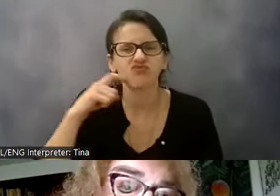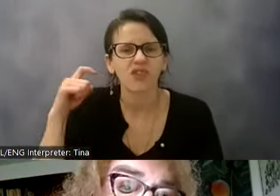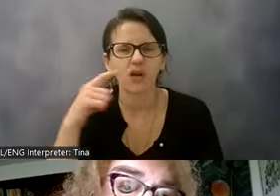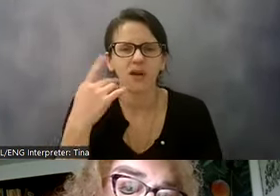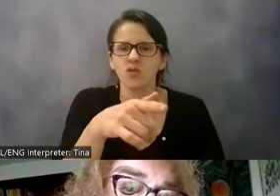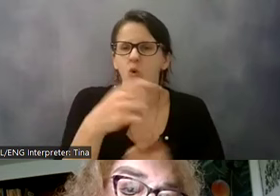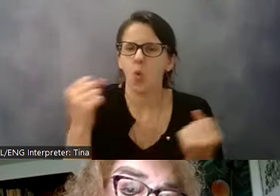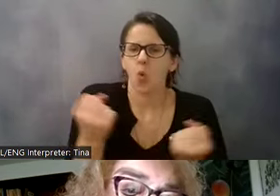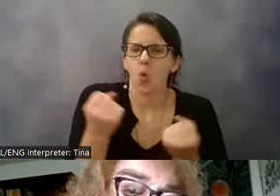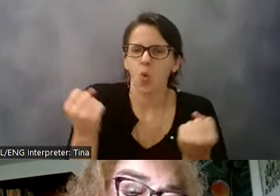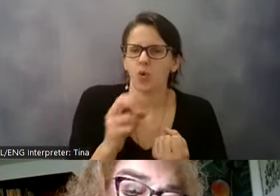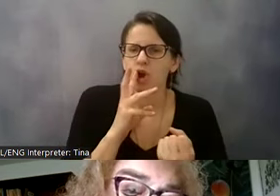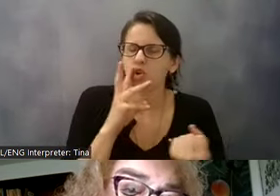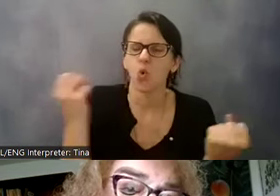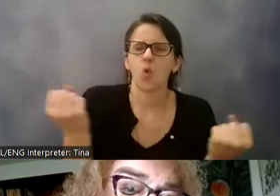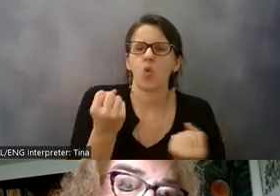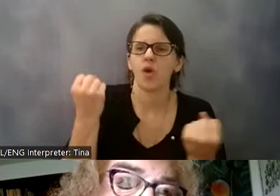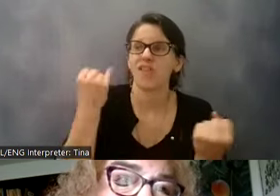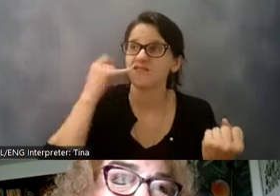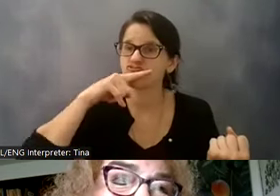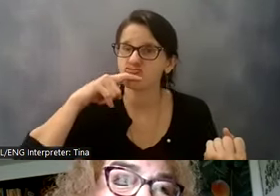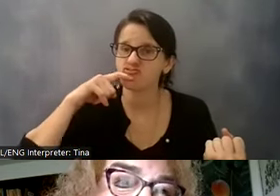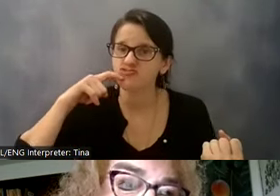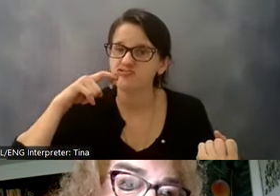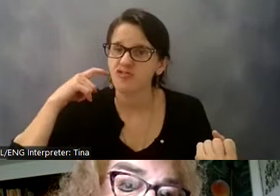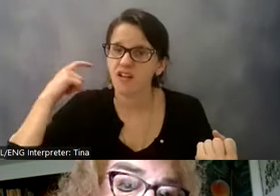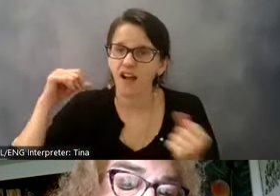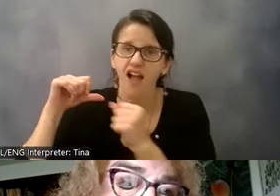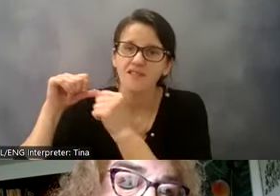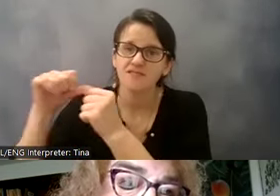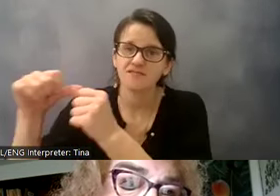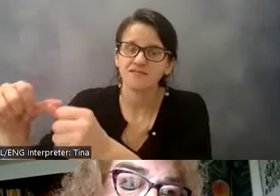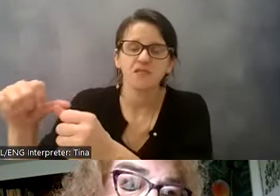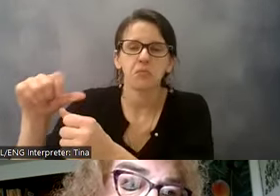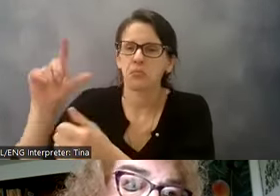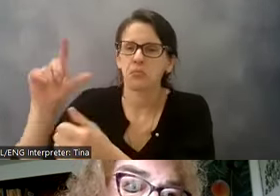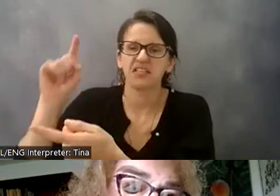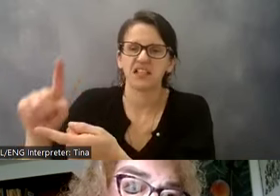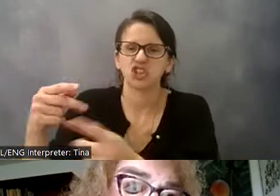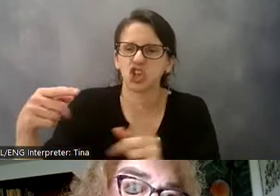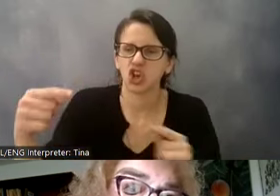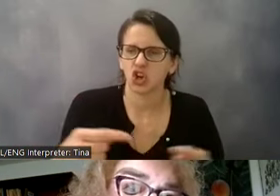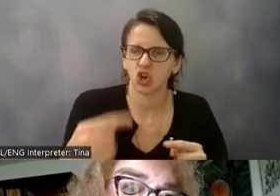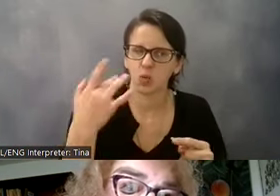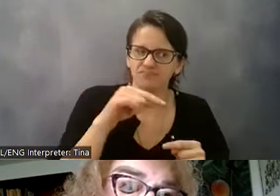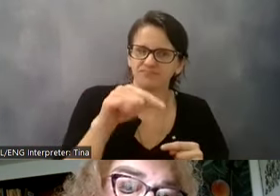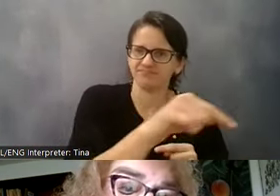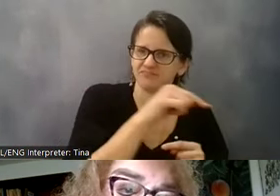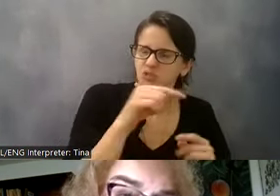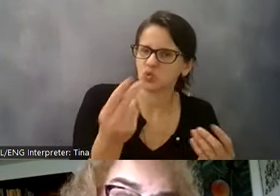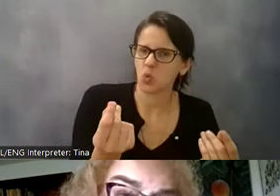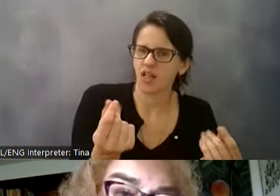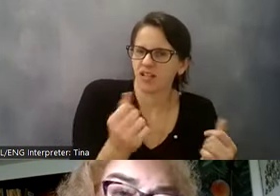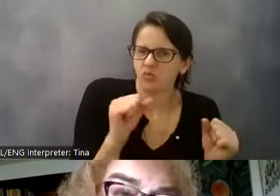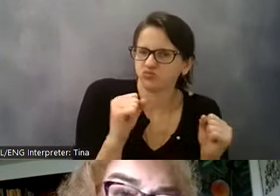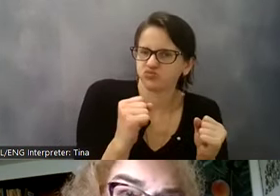and drought situations are less severe with well aggregated soil. And